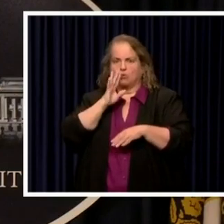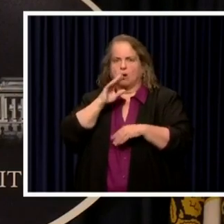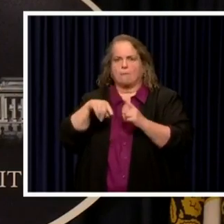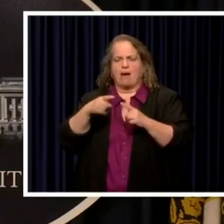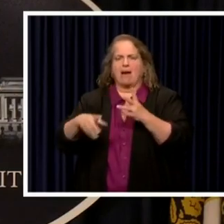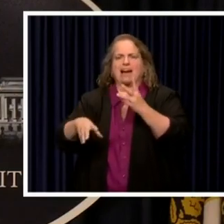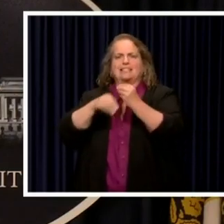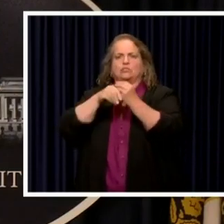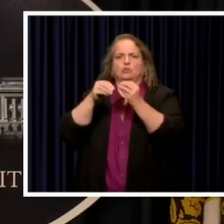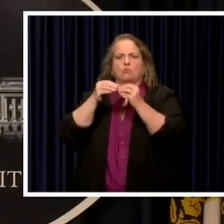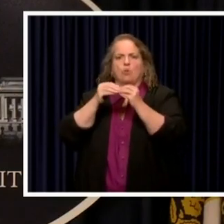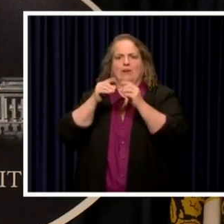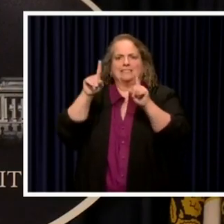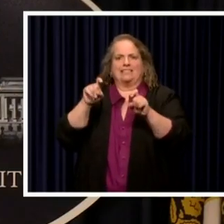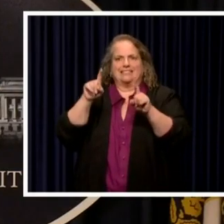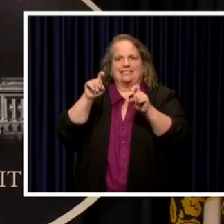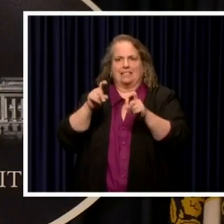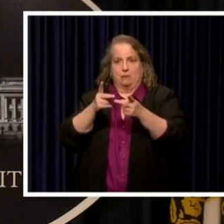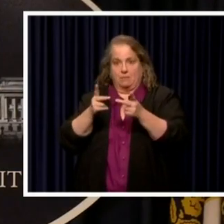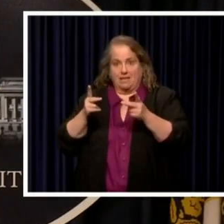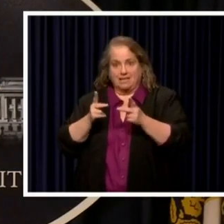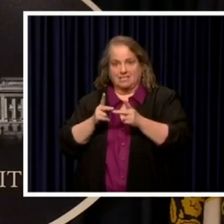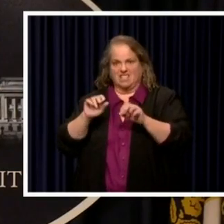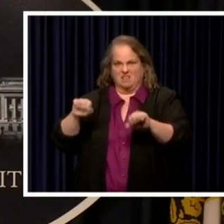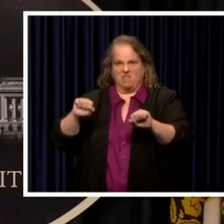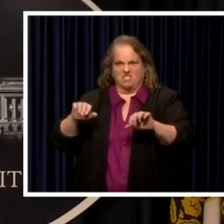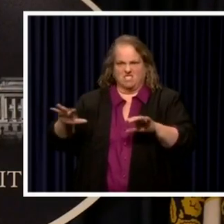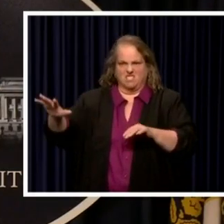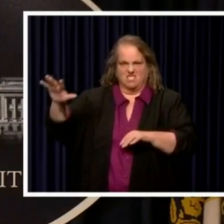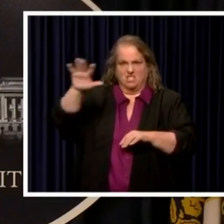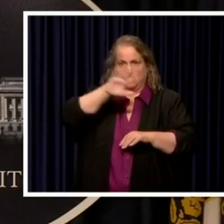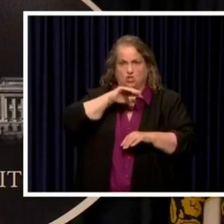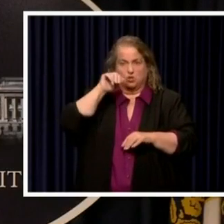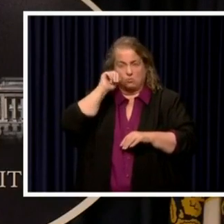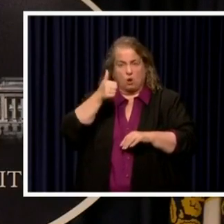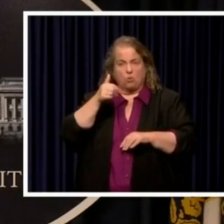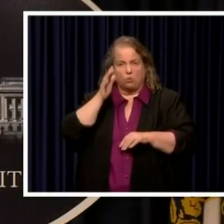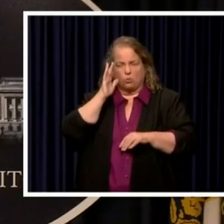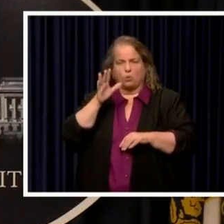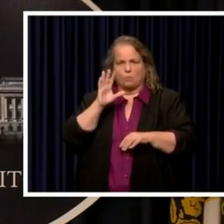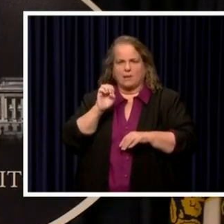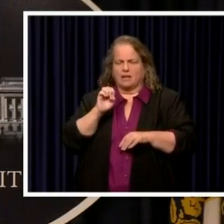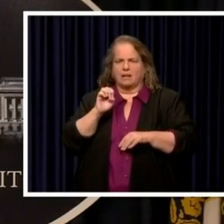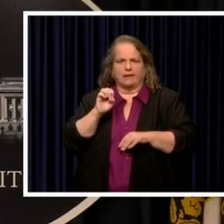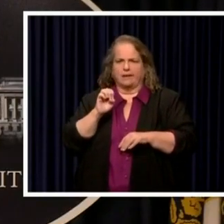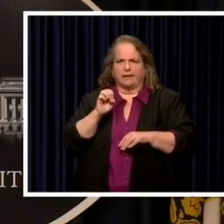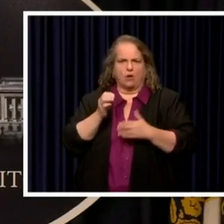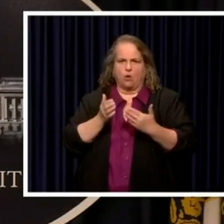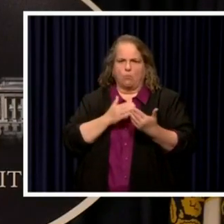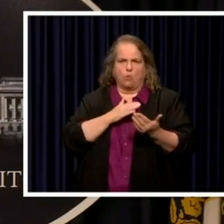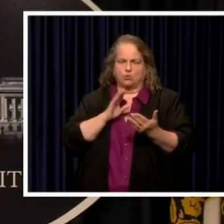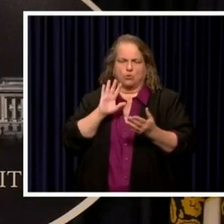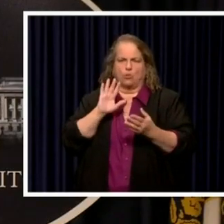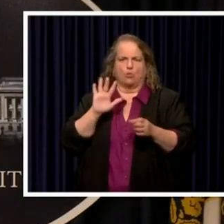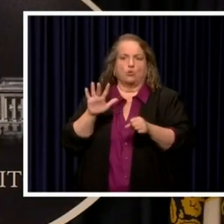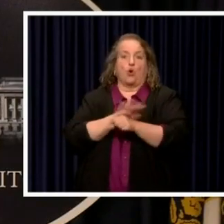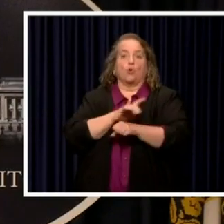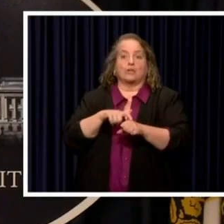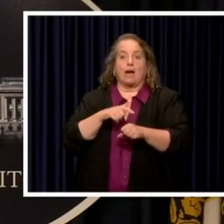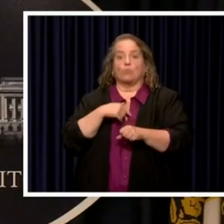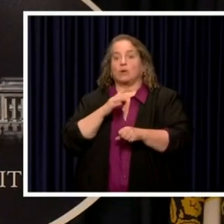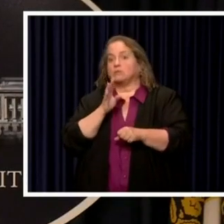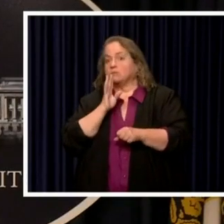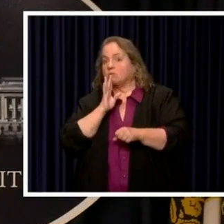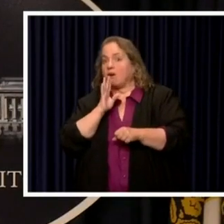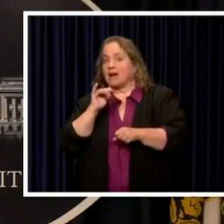testing sites and capacity. Tomorrow is going to be almost exclusively about where we are in